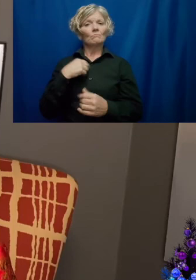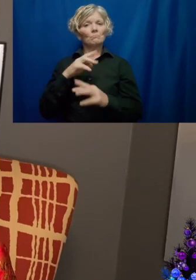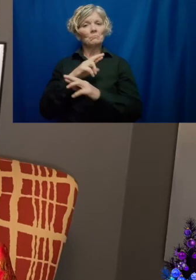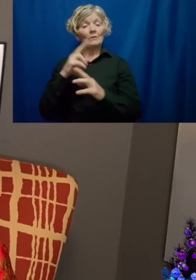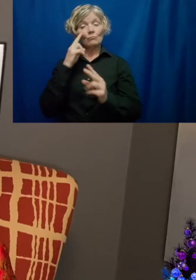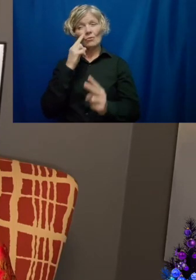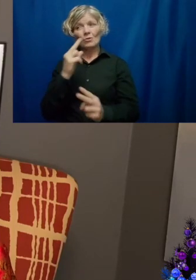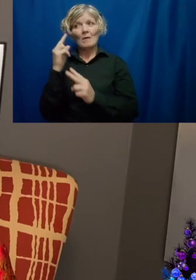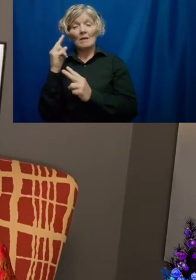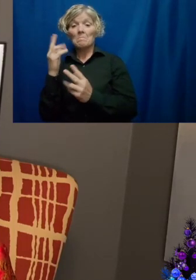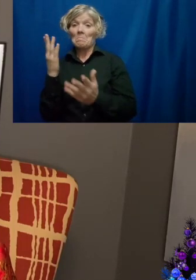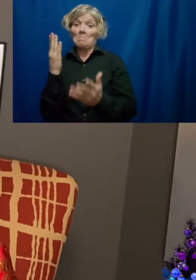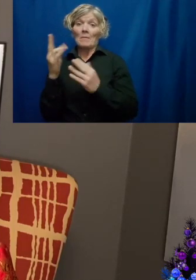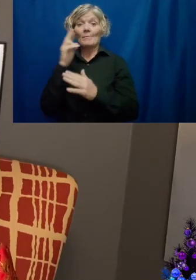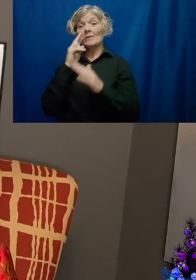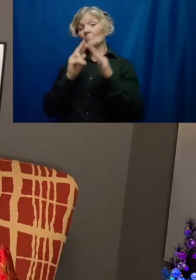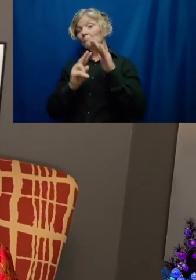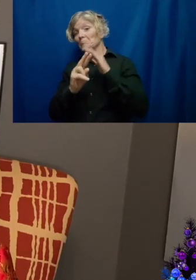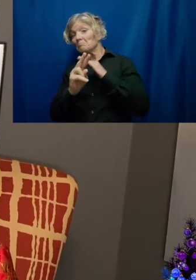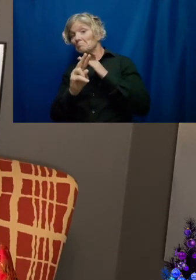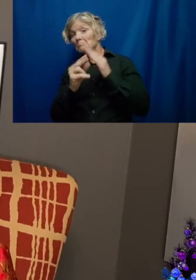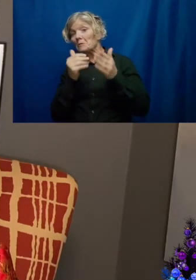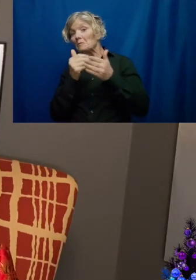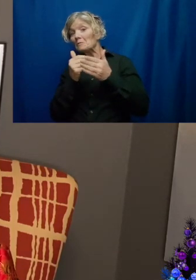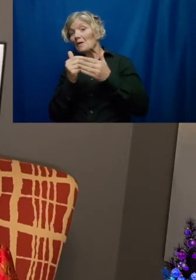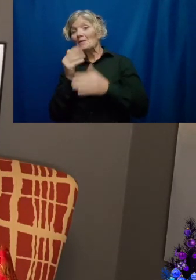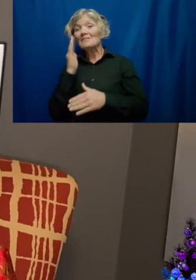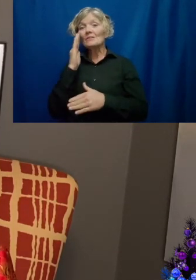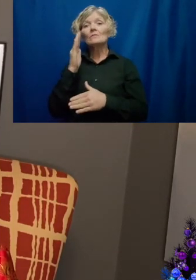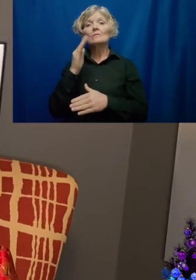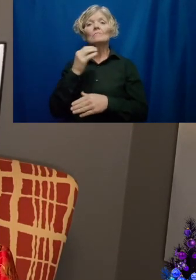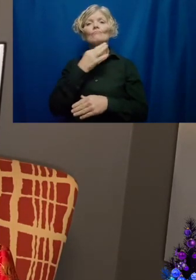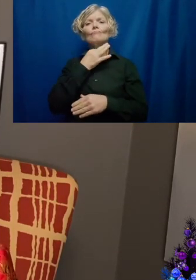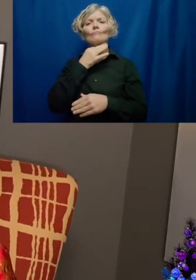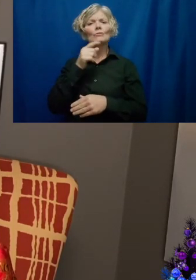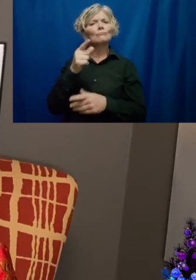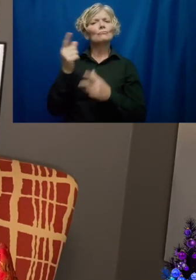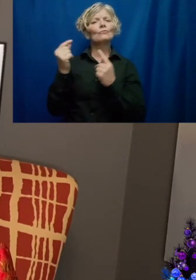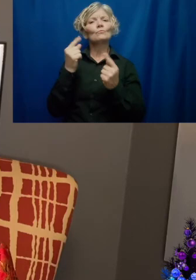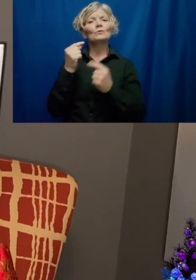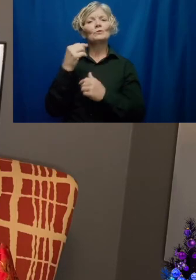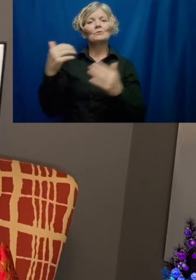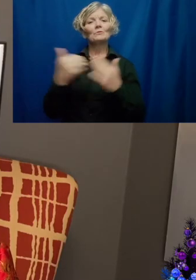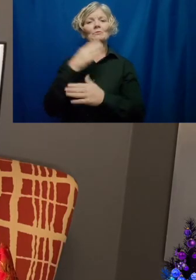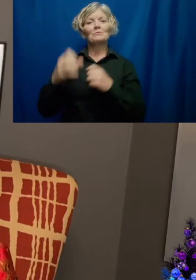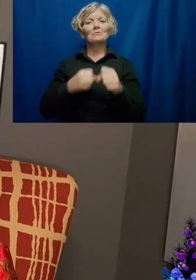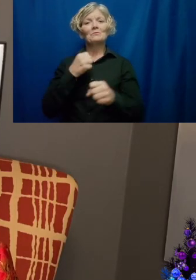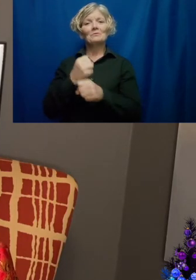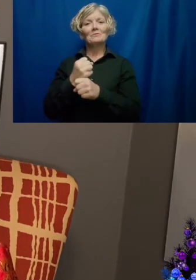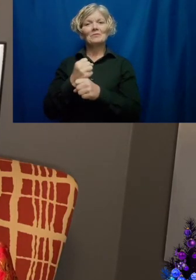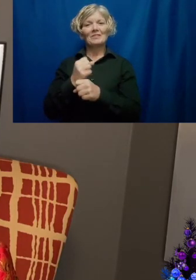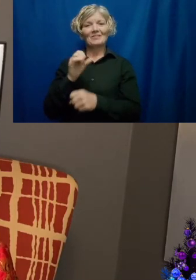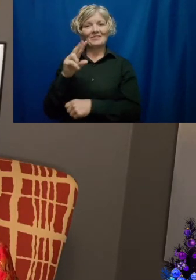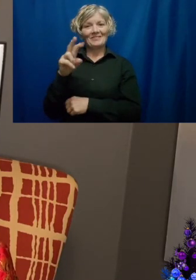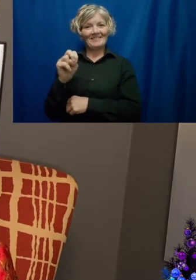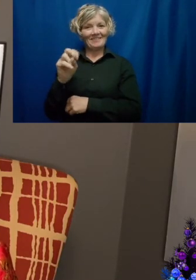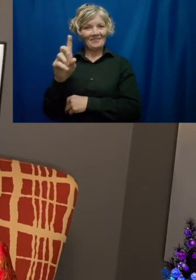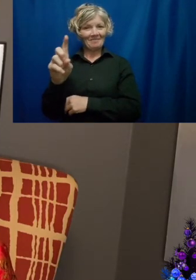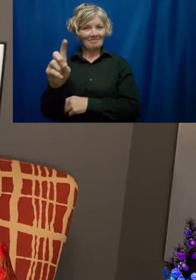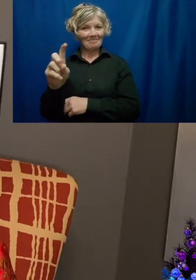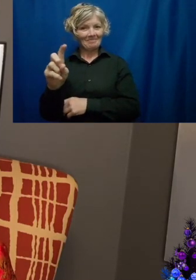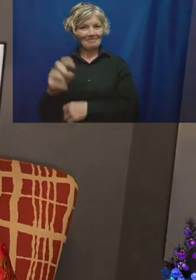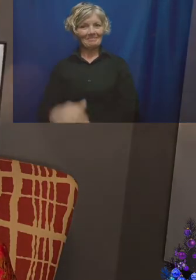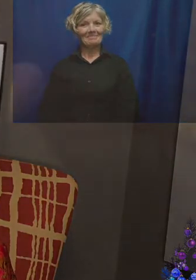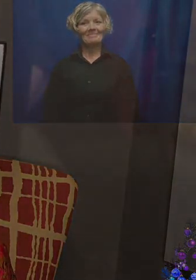And now for a look to the past, or perhaps into the very near future, what are you doing New Year's